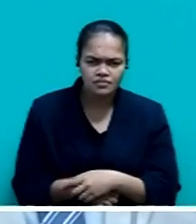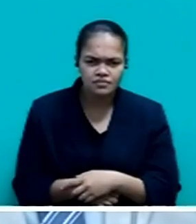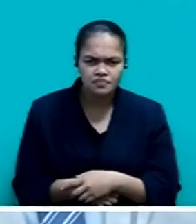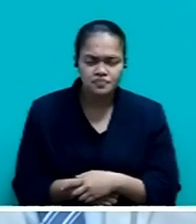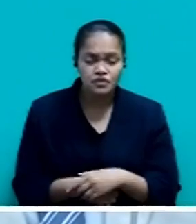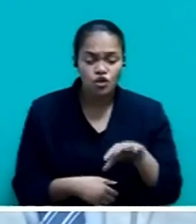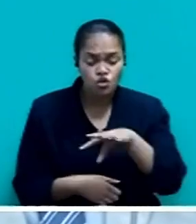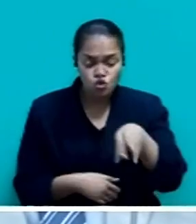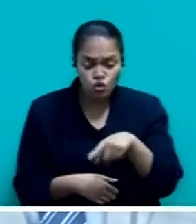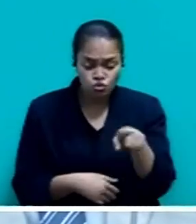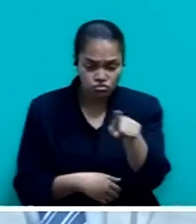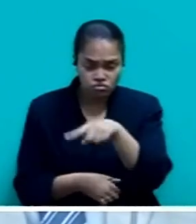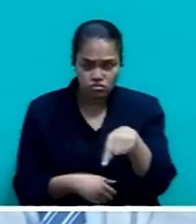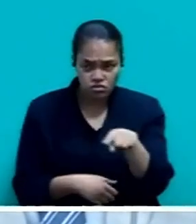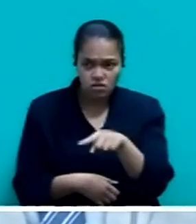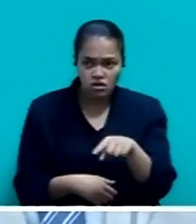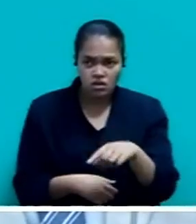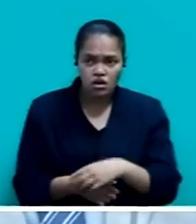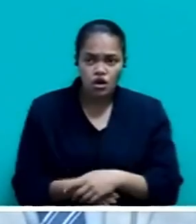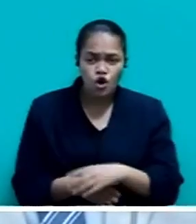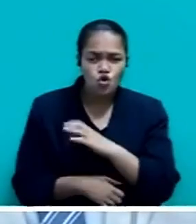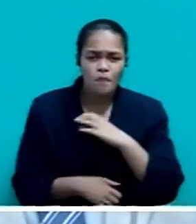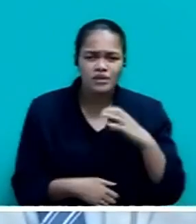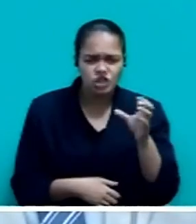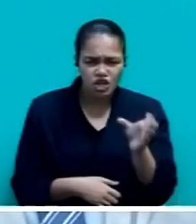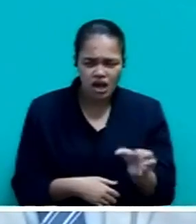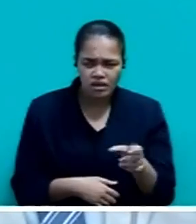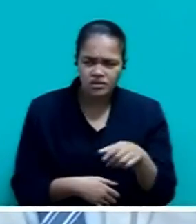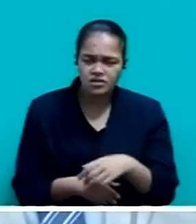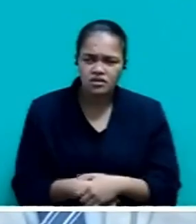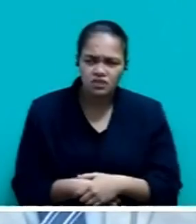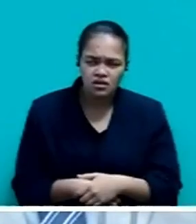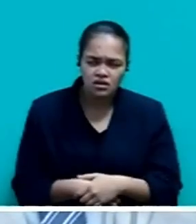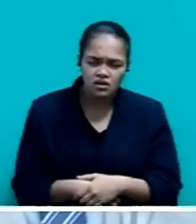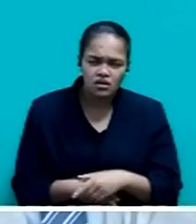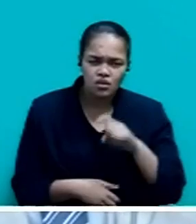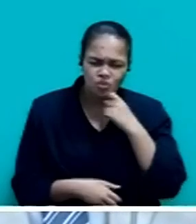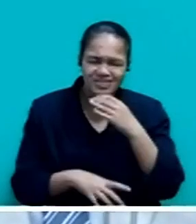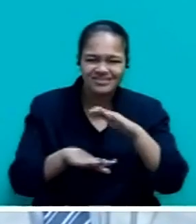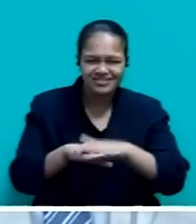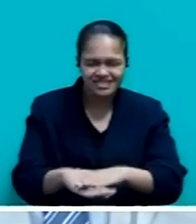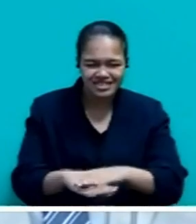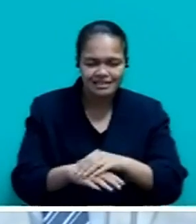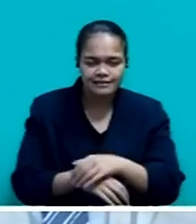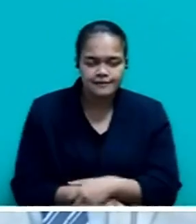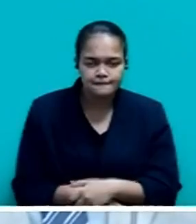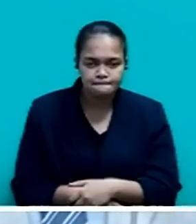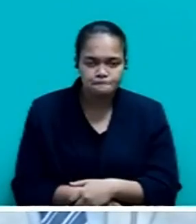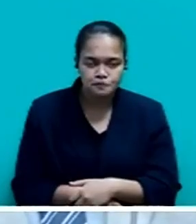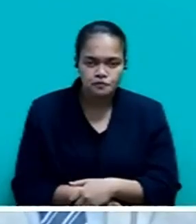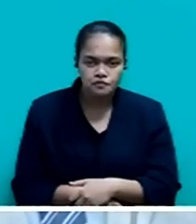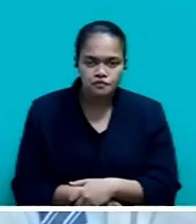with those commissioners that will sit in. They